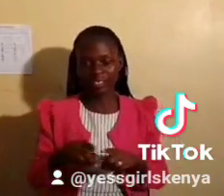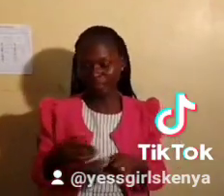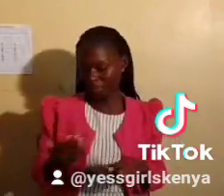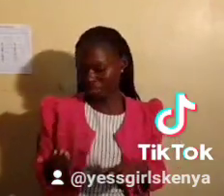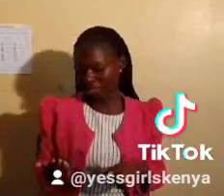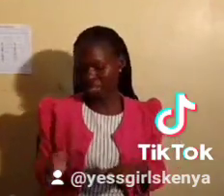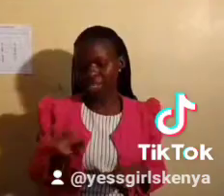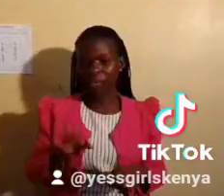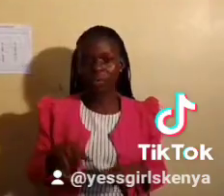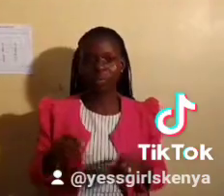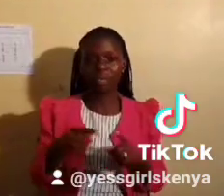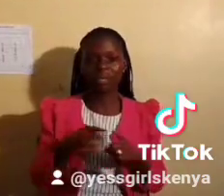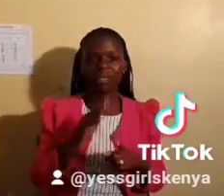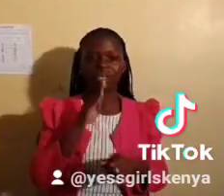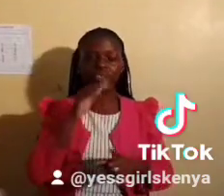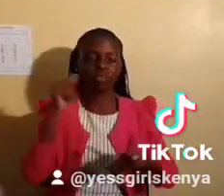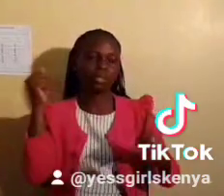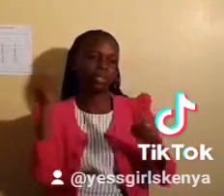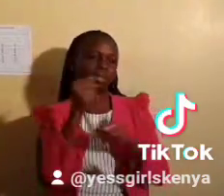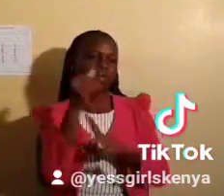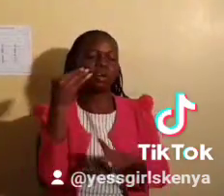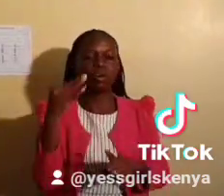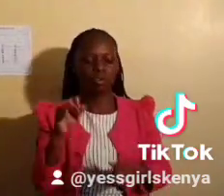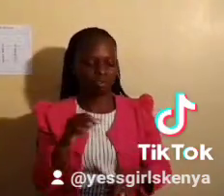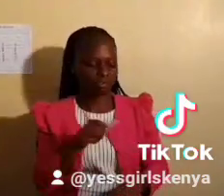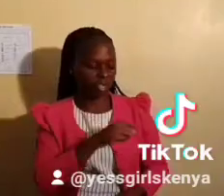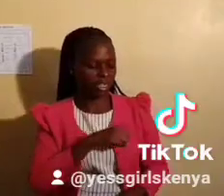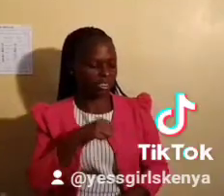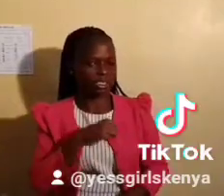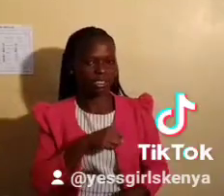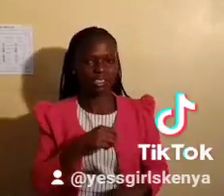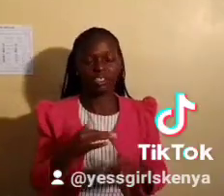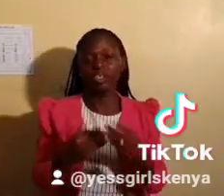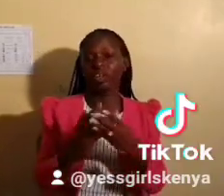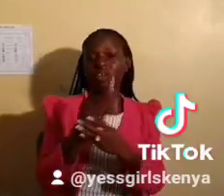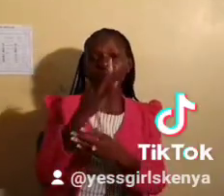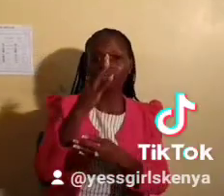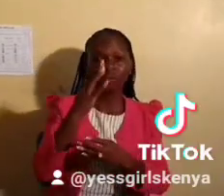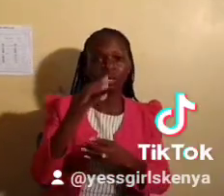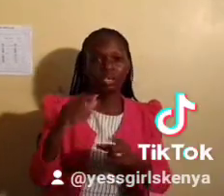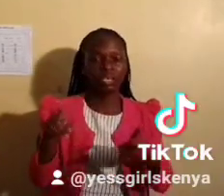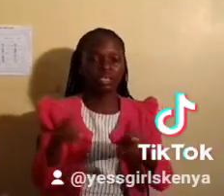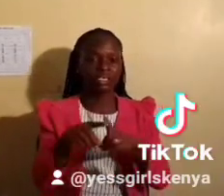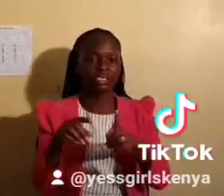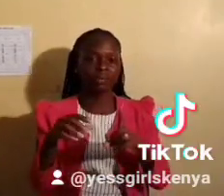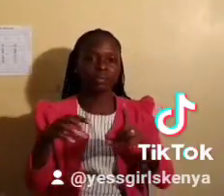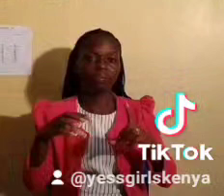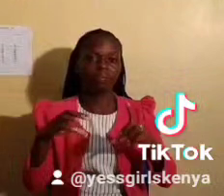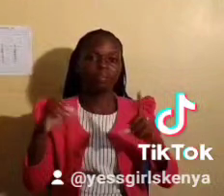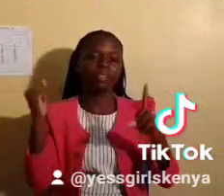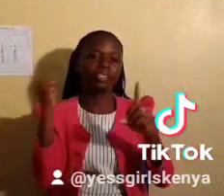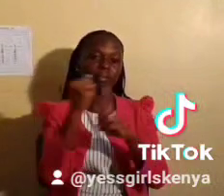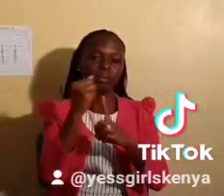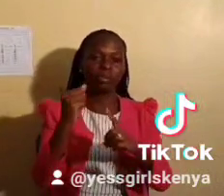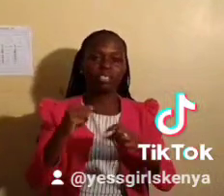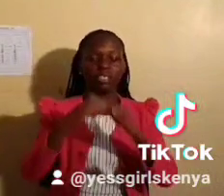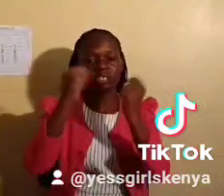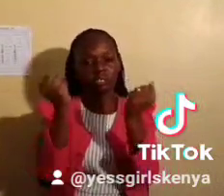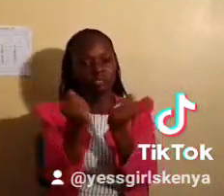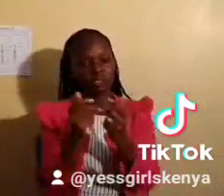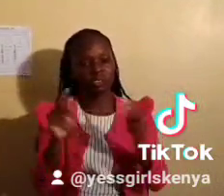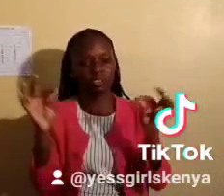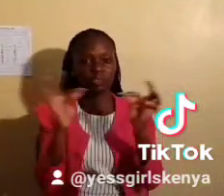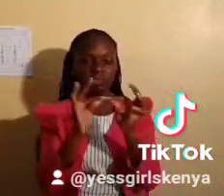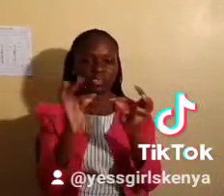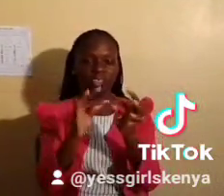and young women to become beacons of integrity, nurturing and championing